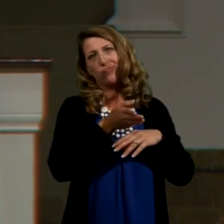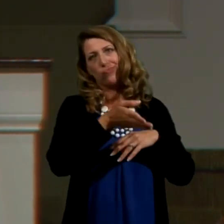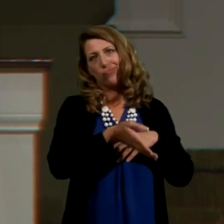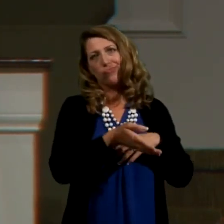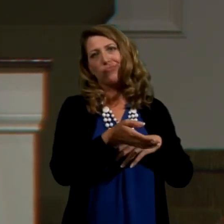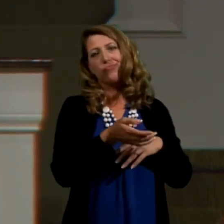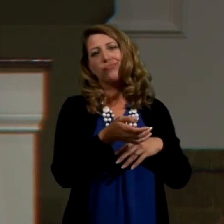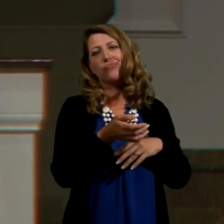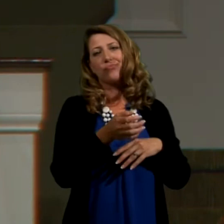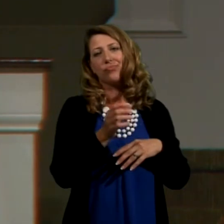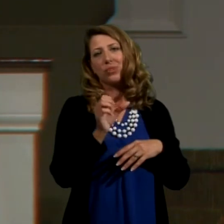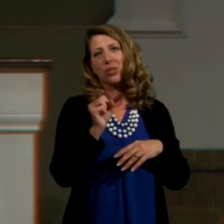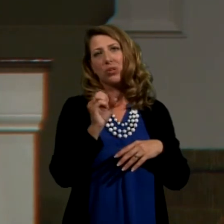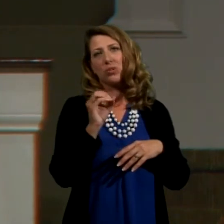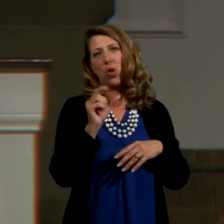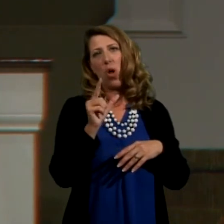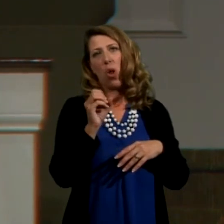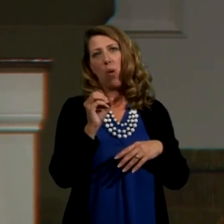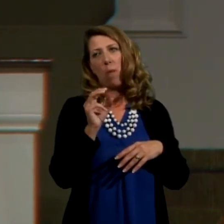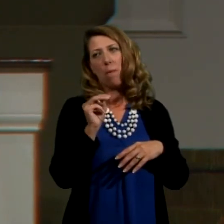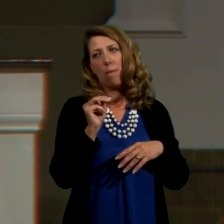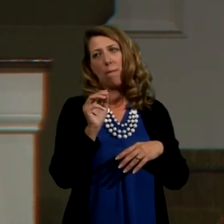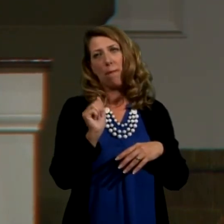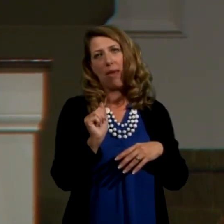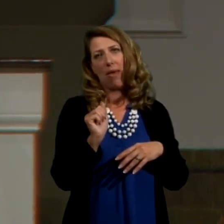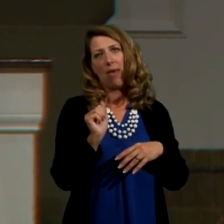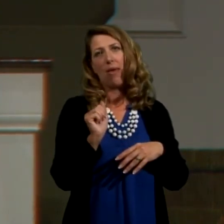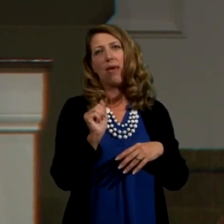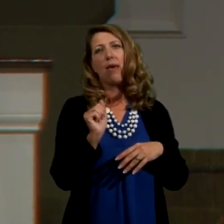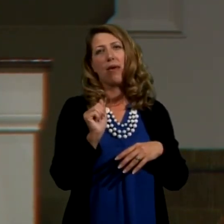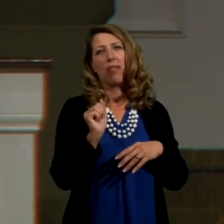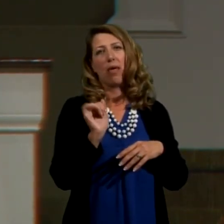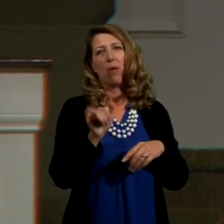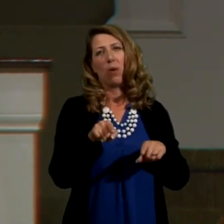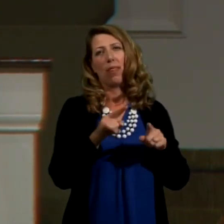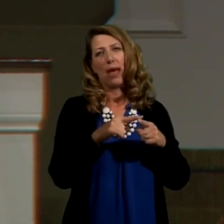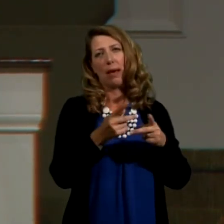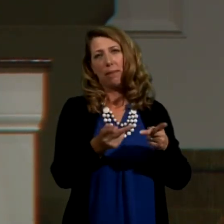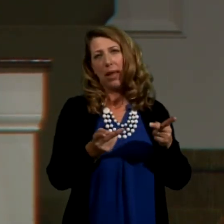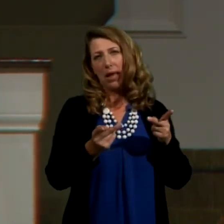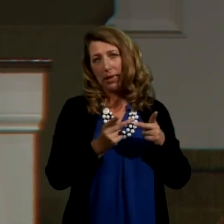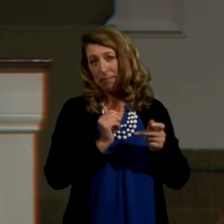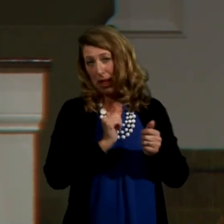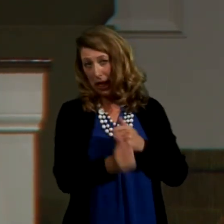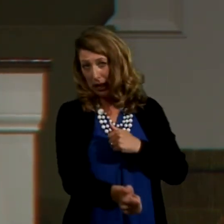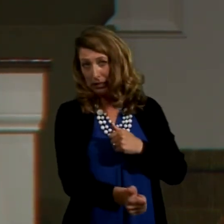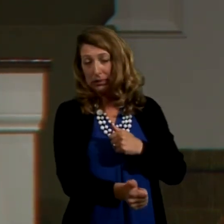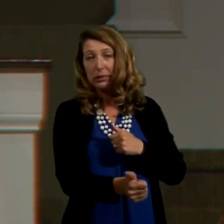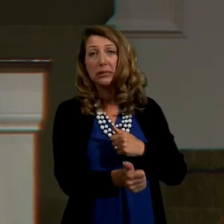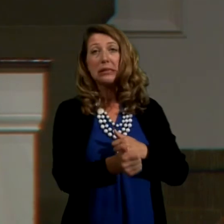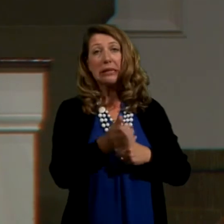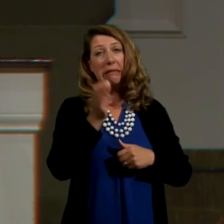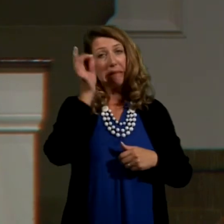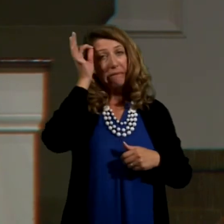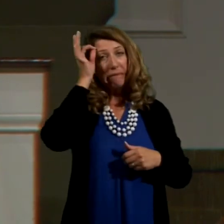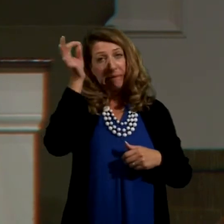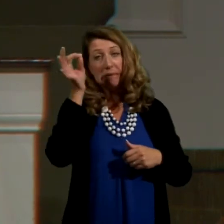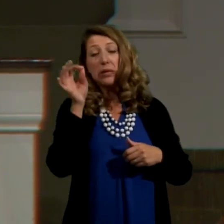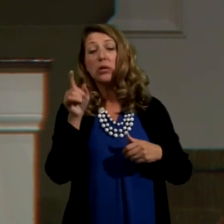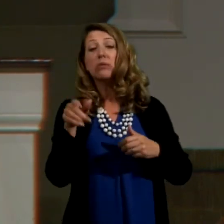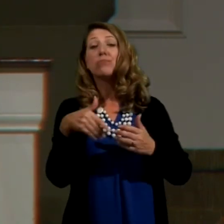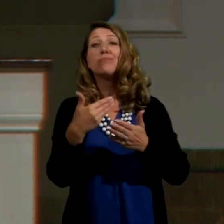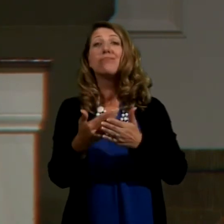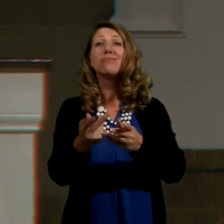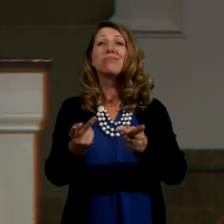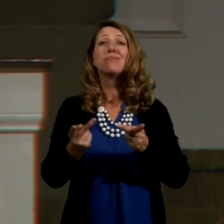against Salome. And so they went to this place, and they passed by, and hardly passing it, came to a place